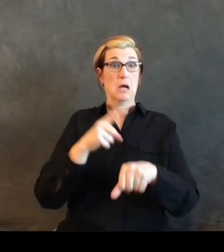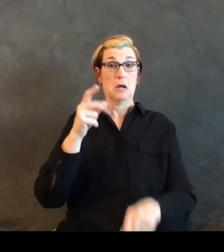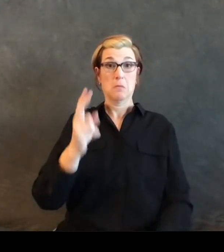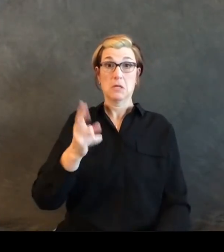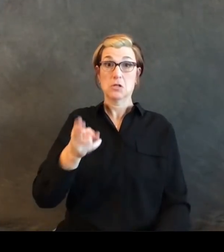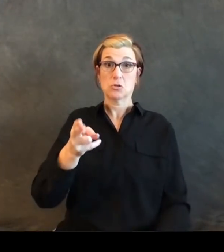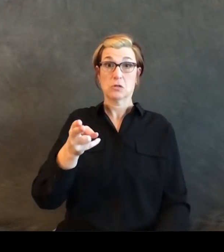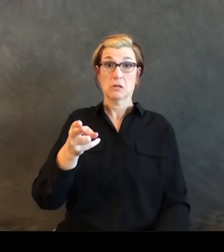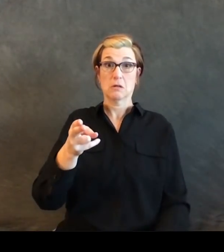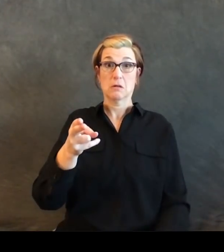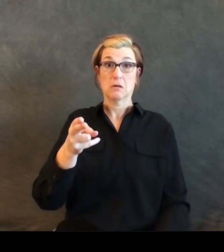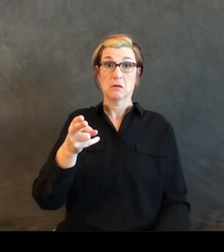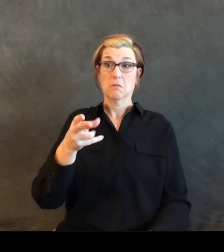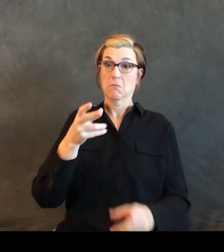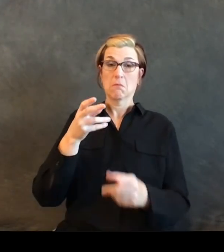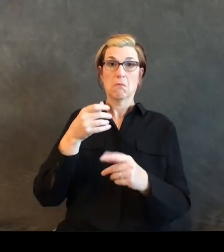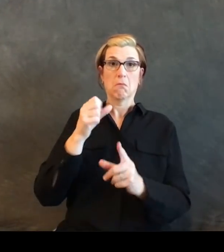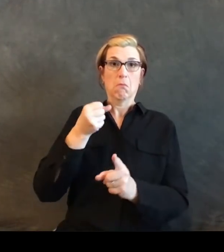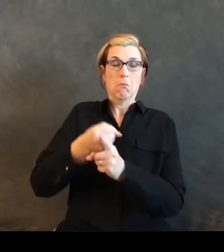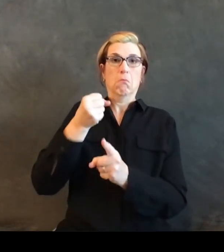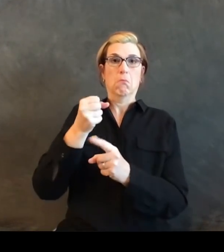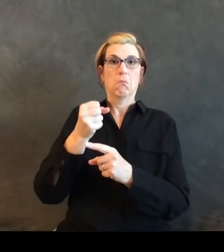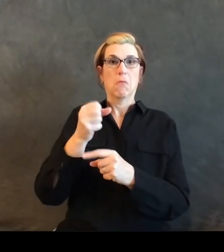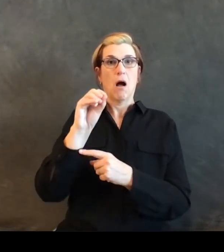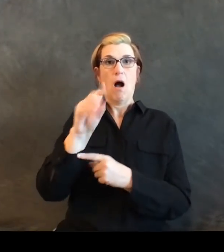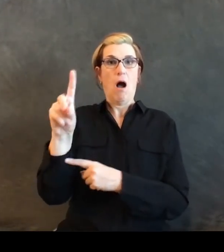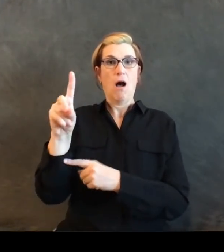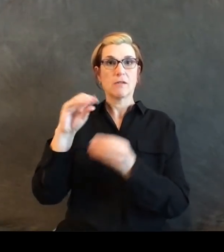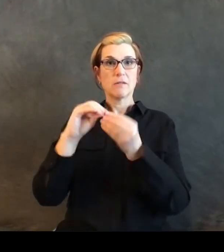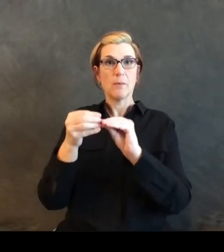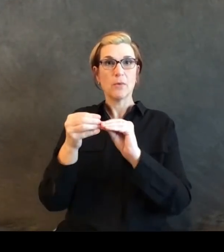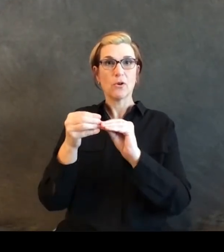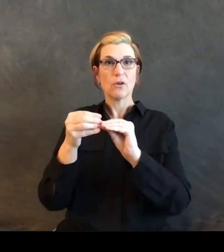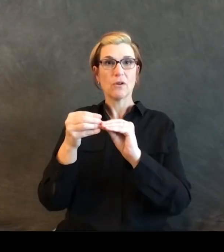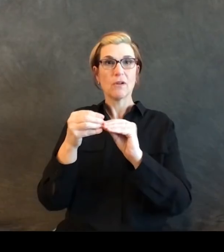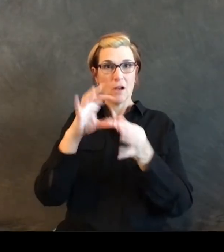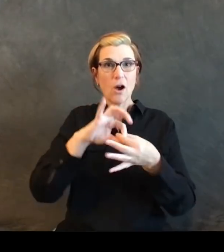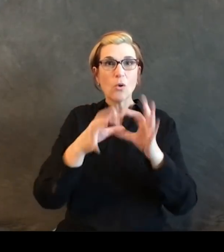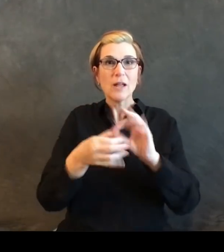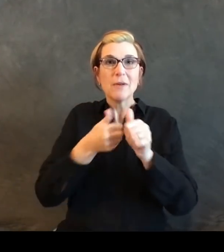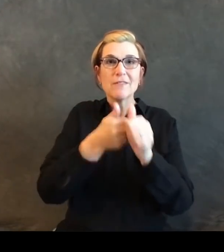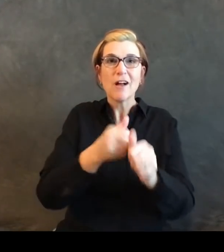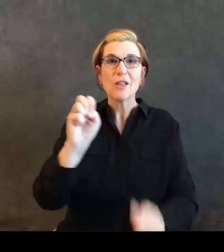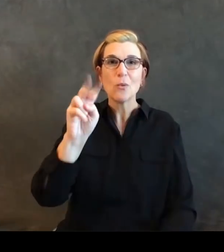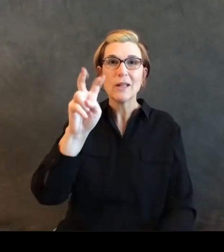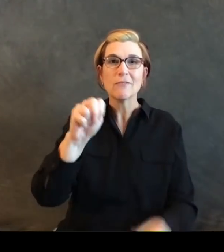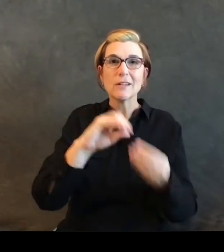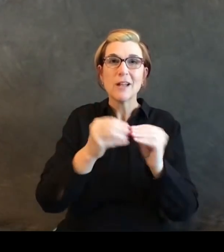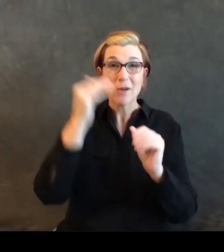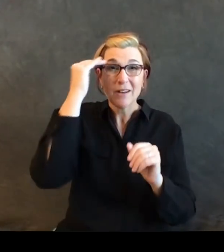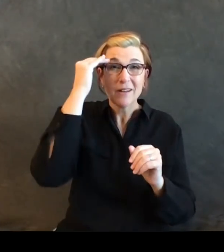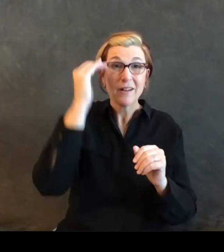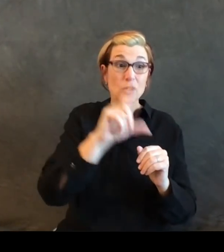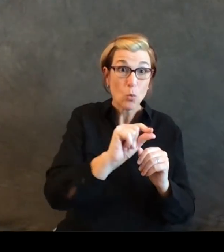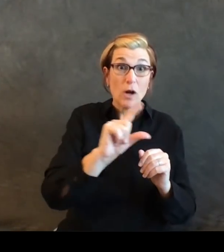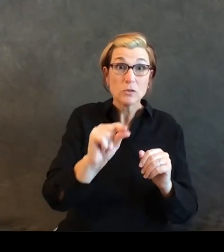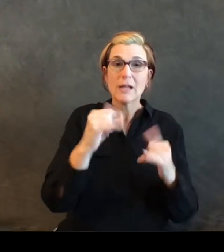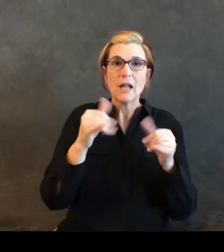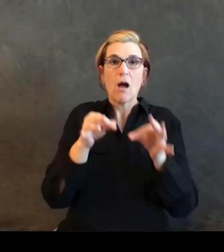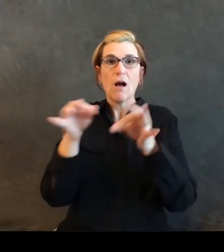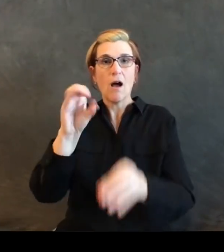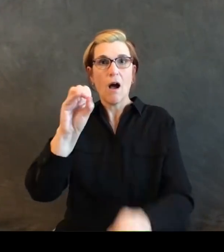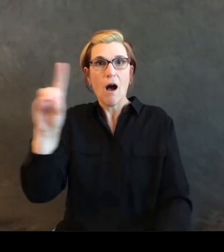a odd year. It's always on an even year, they tell me. But he's going to have a fantastic success, and now they'll have even more time. He